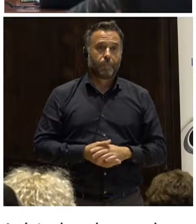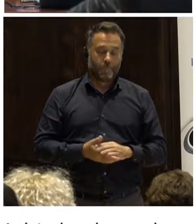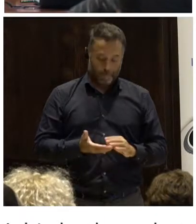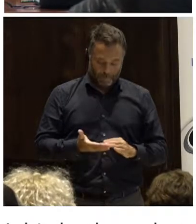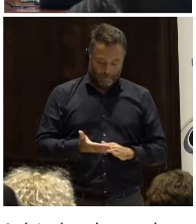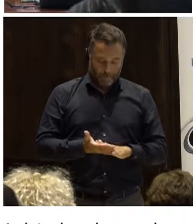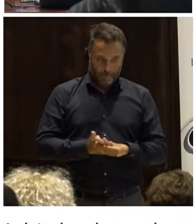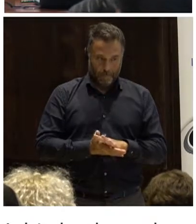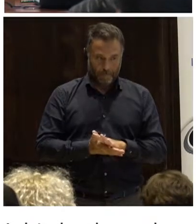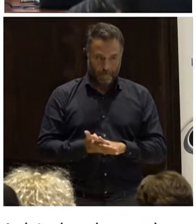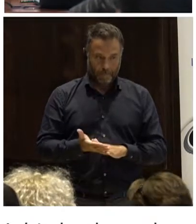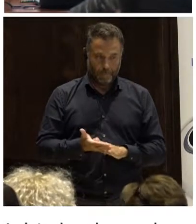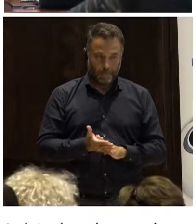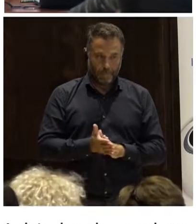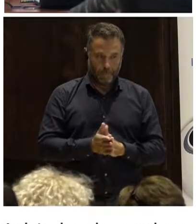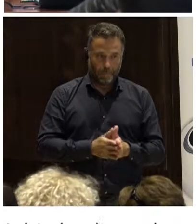Okay.